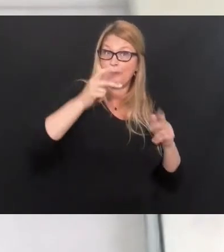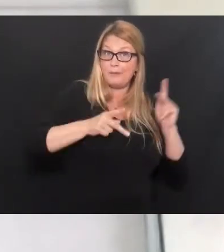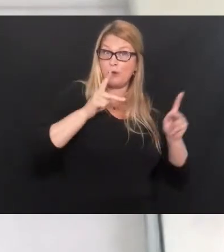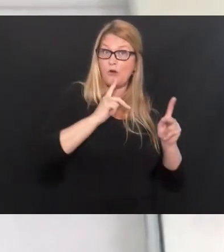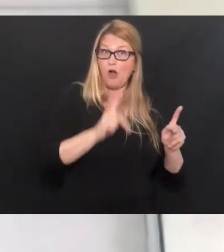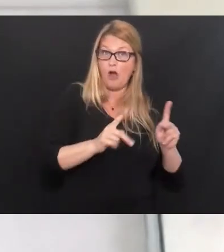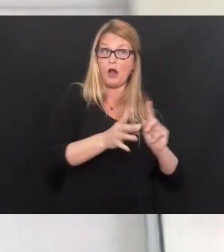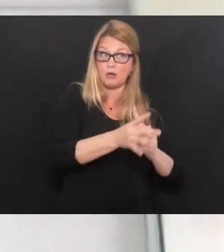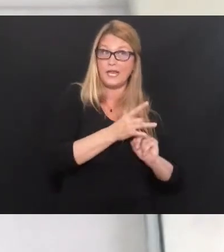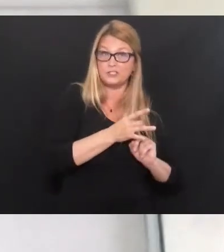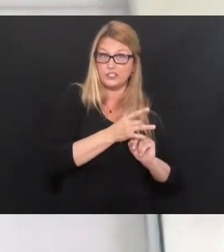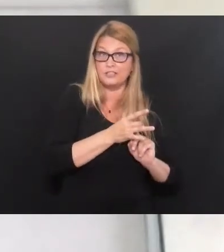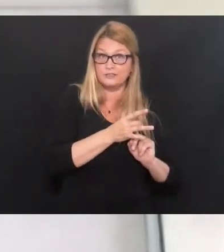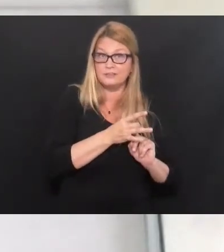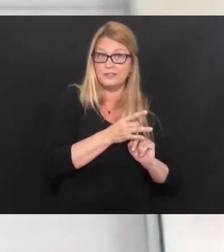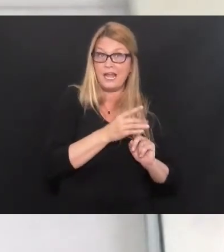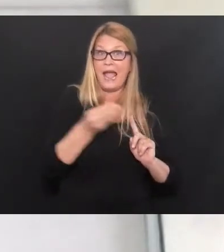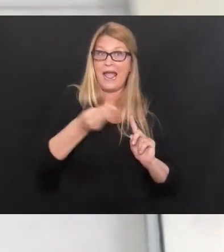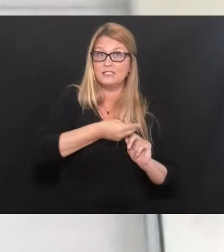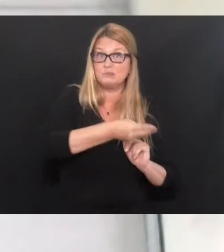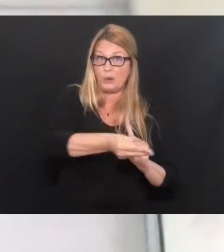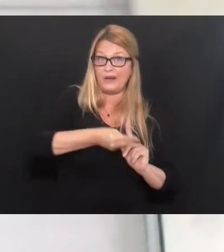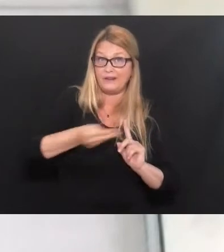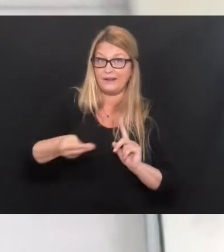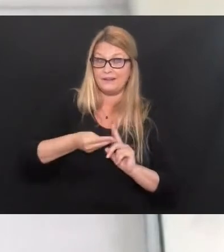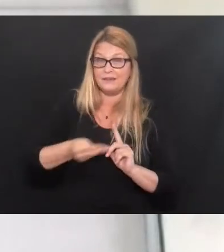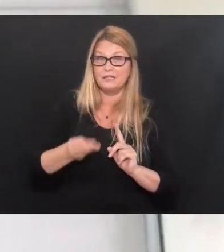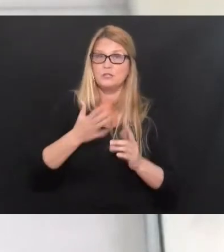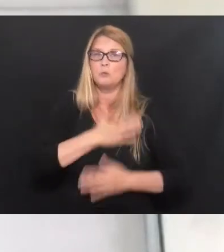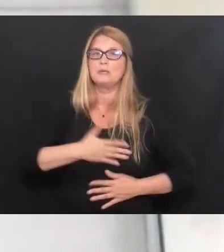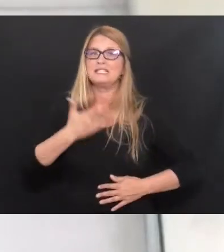with COVID-19, which is why we want people to get vaccinated